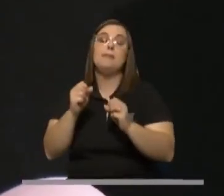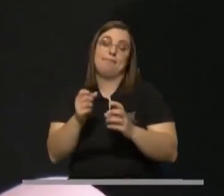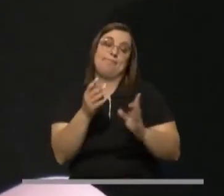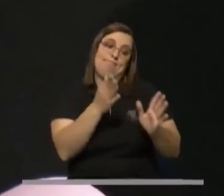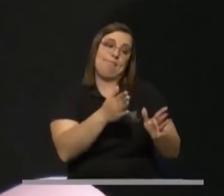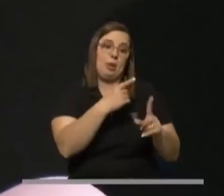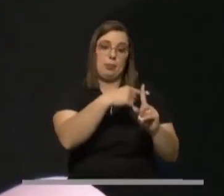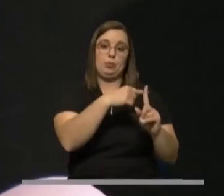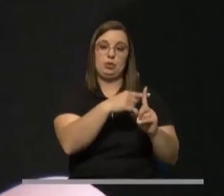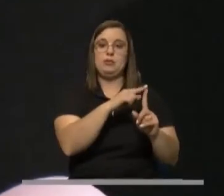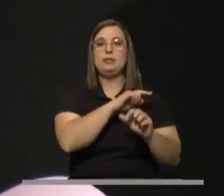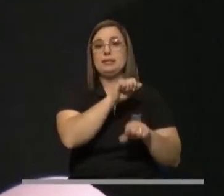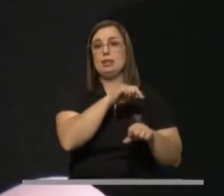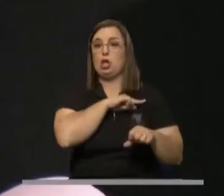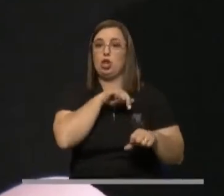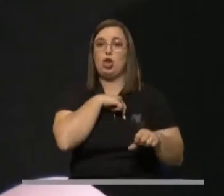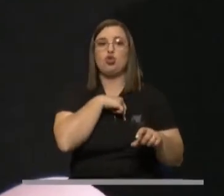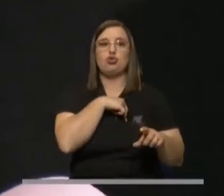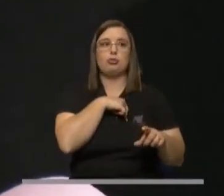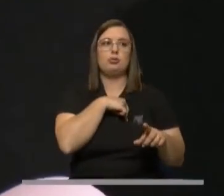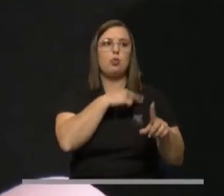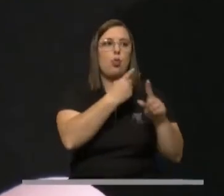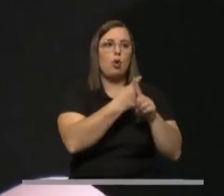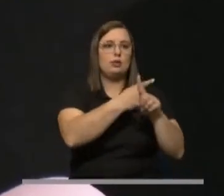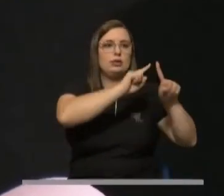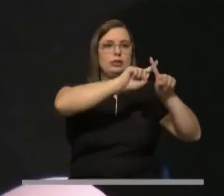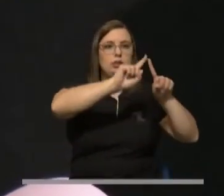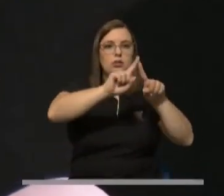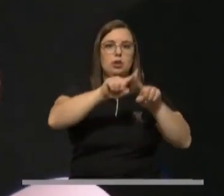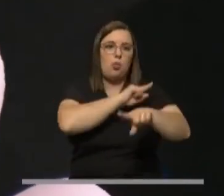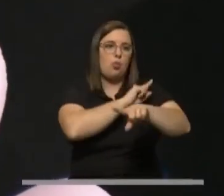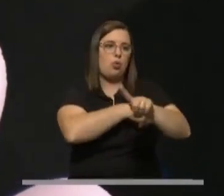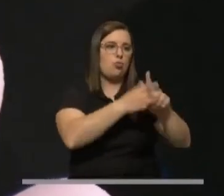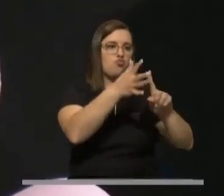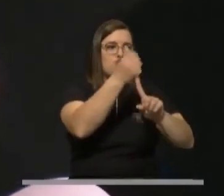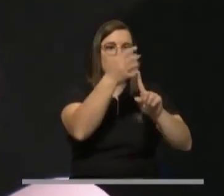On the one hand, it's good. That is that